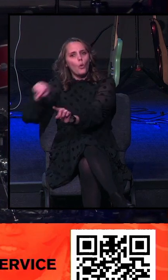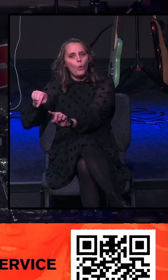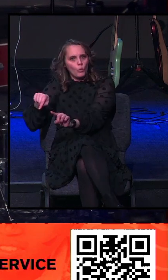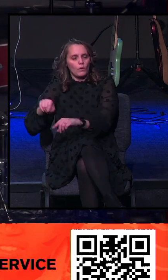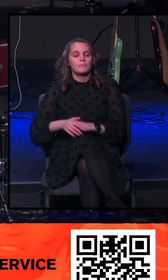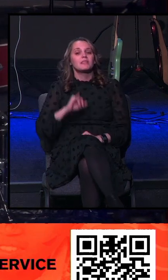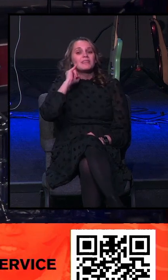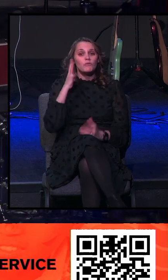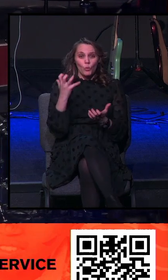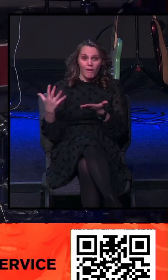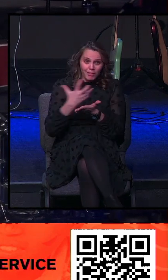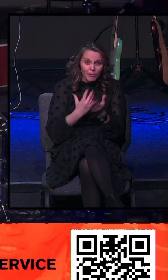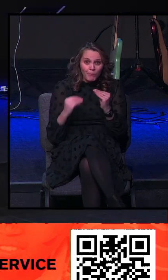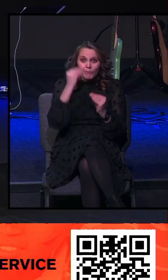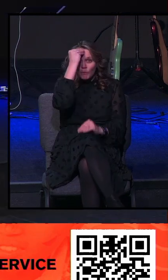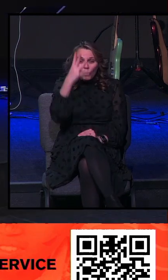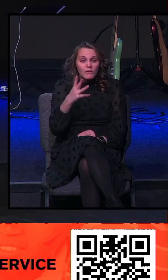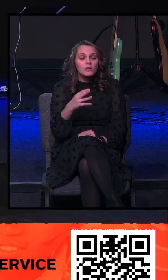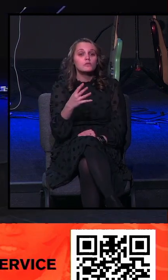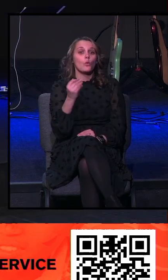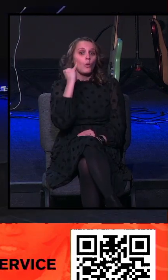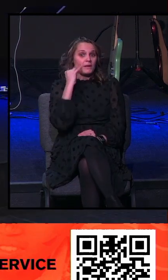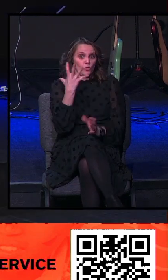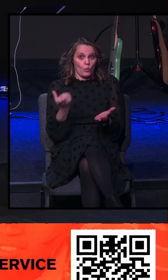our informational meetings. Or if you want to sign up, you can go to